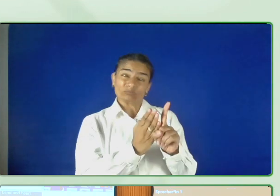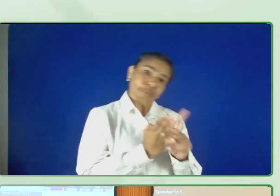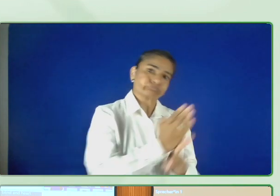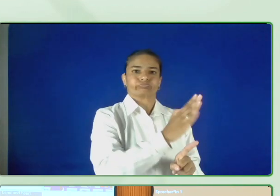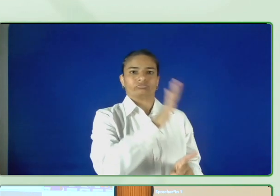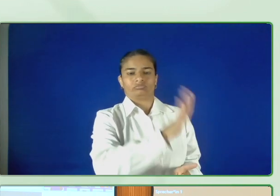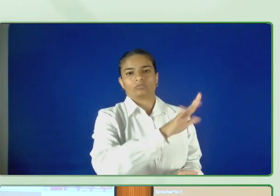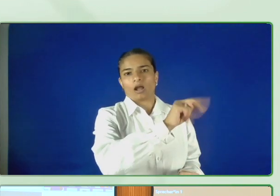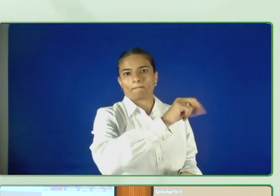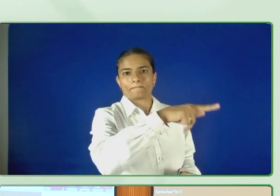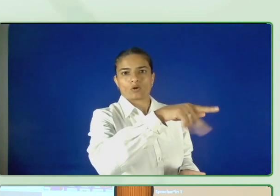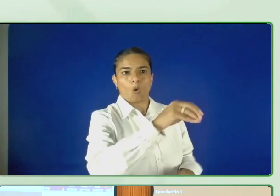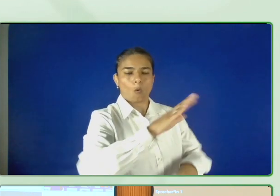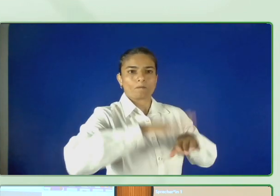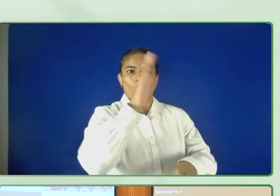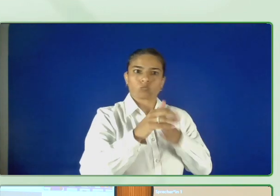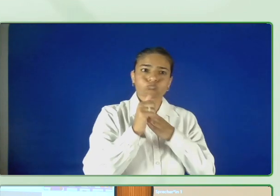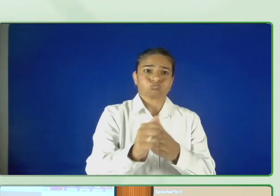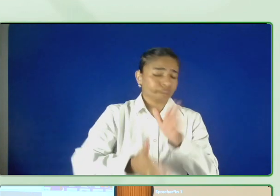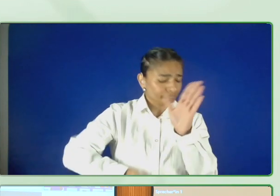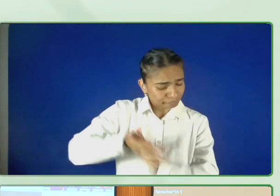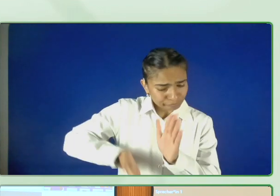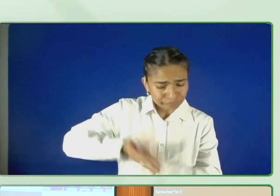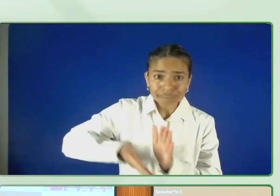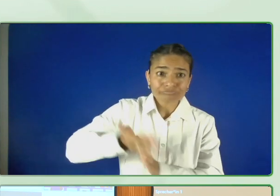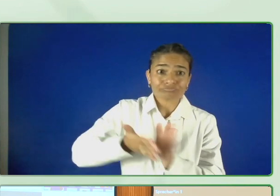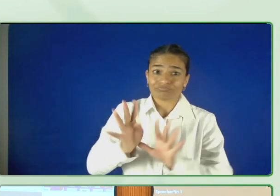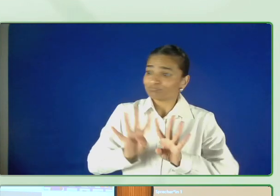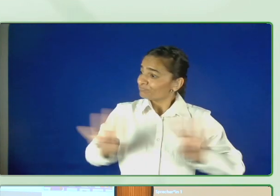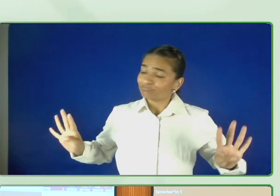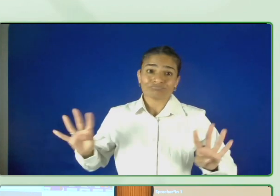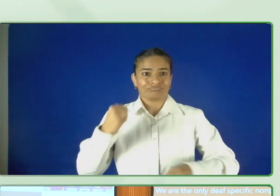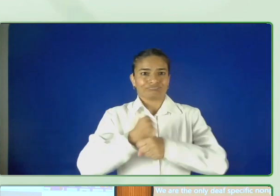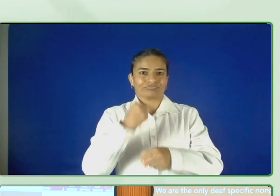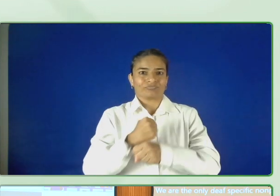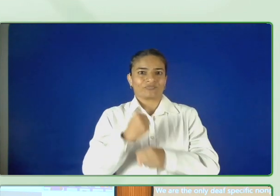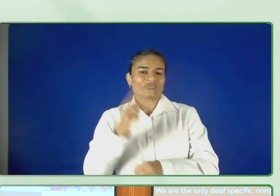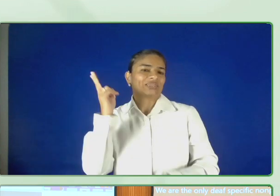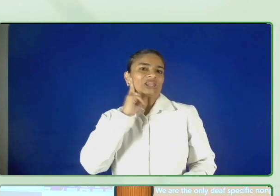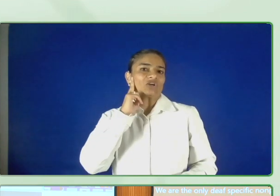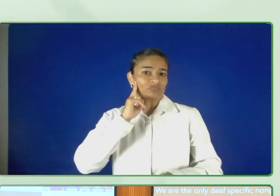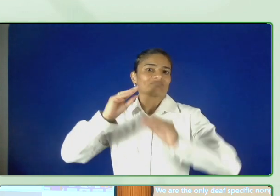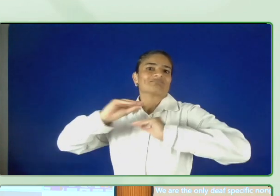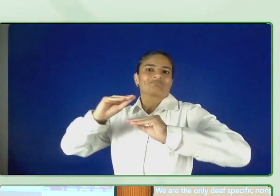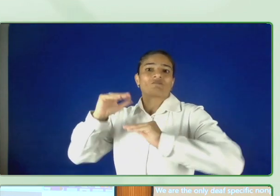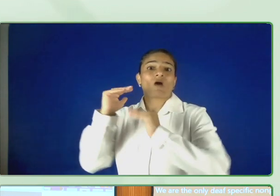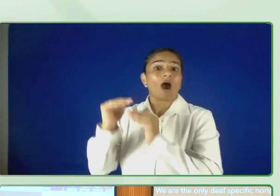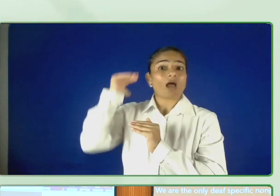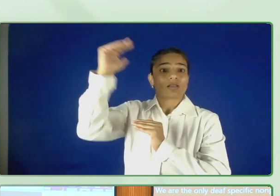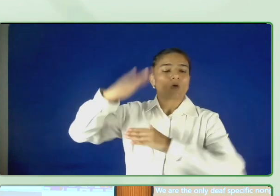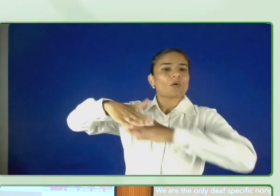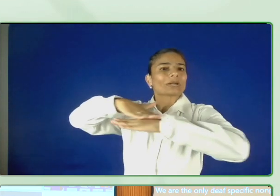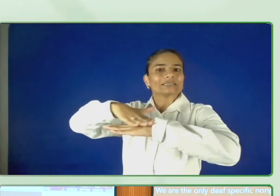by deaf individuals to provide adult basic education and also domestic violence support